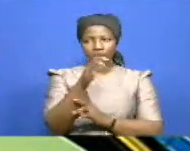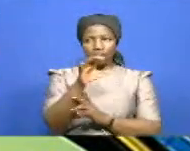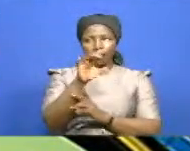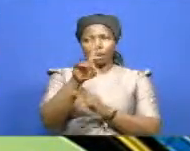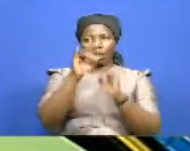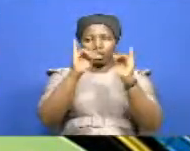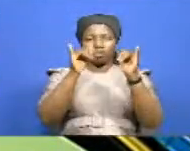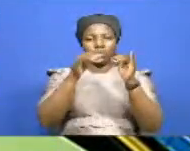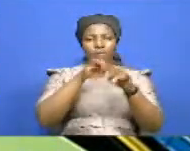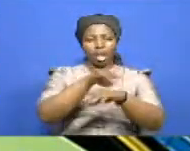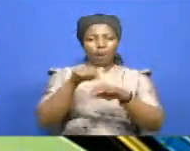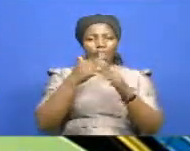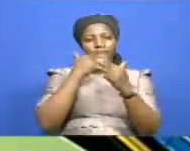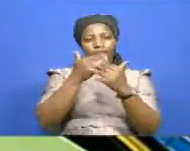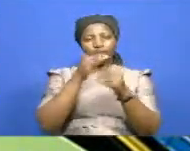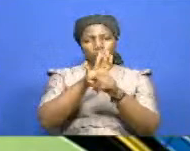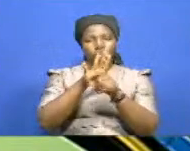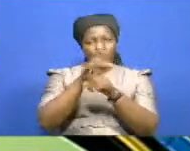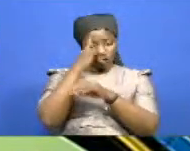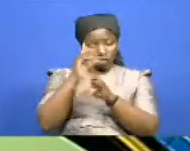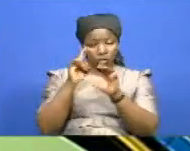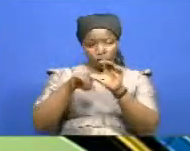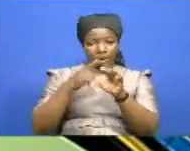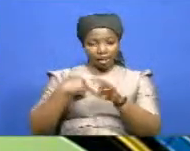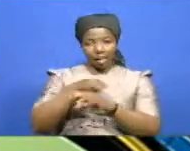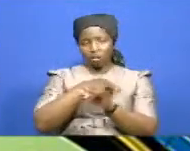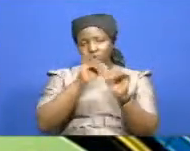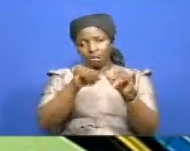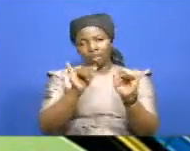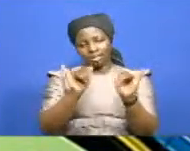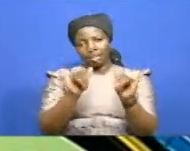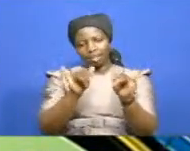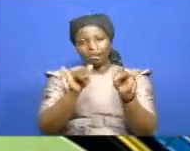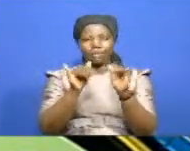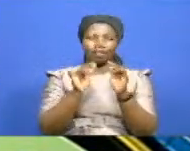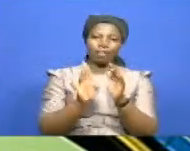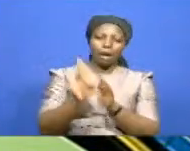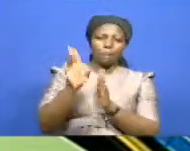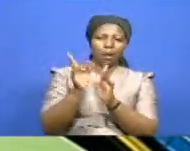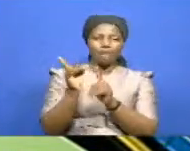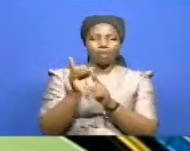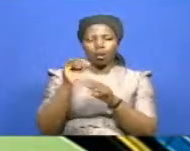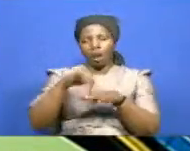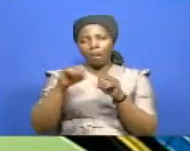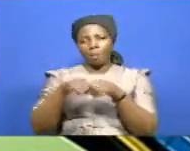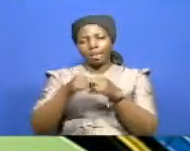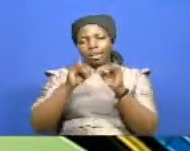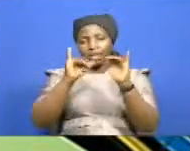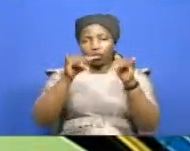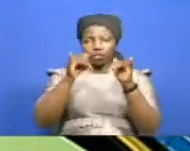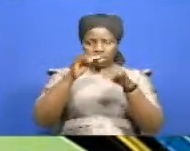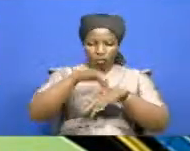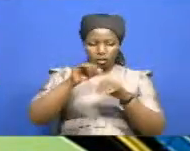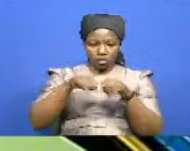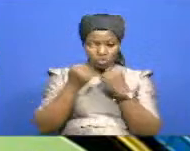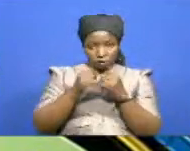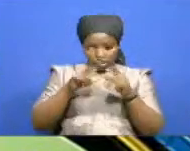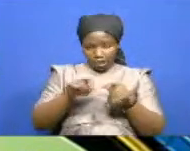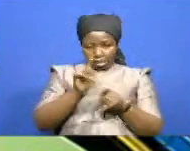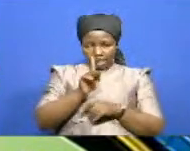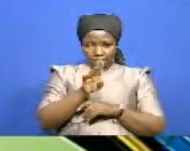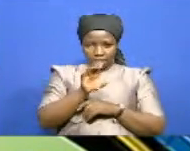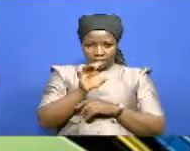News Hour. We do thank you very much for joining us. You can always stay up to date with breaking news on our social media platforms, KBC Channel 1 TV